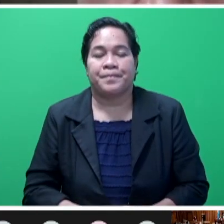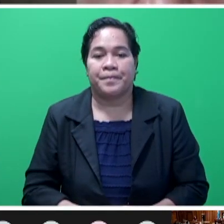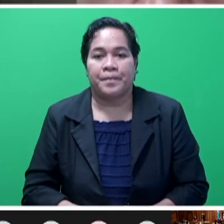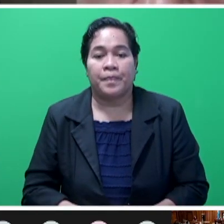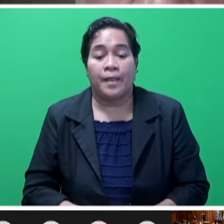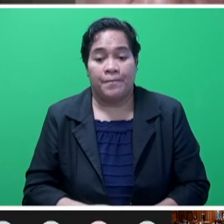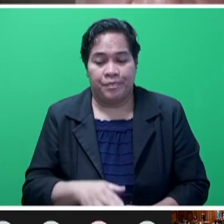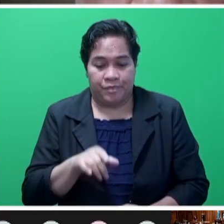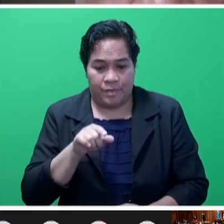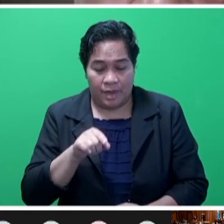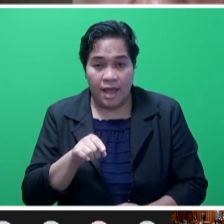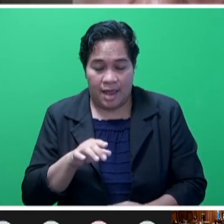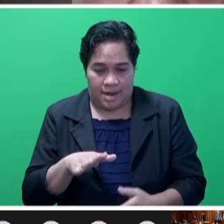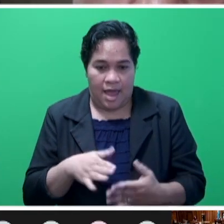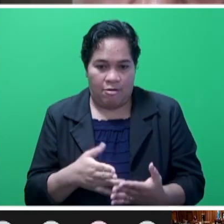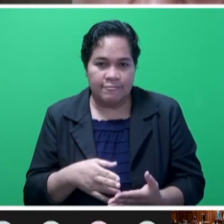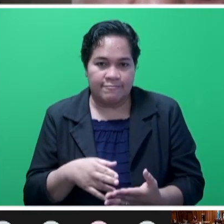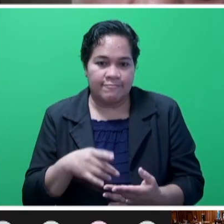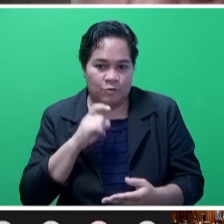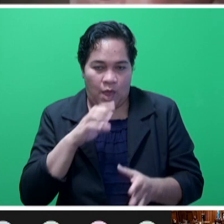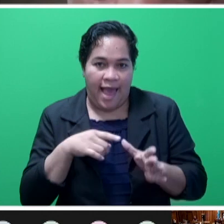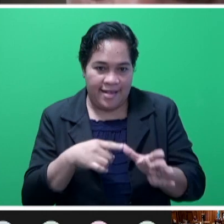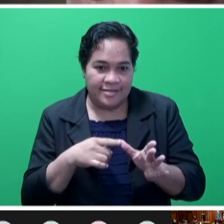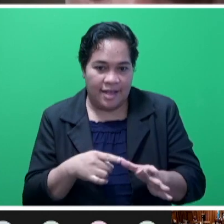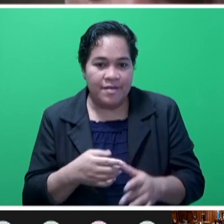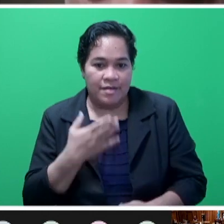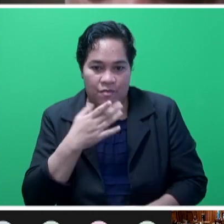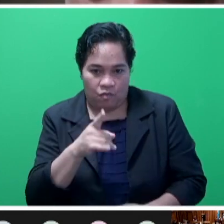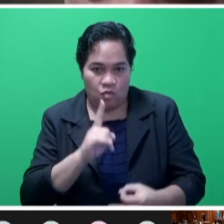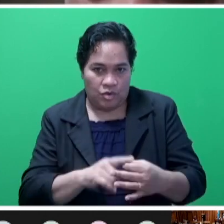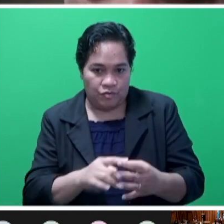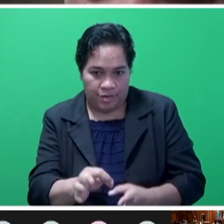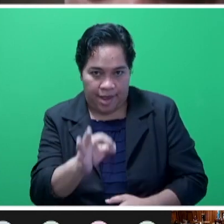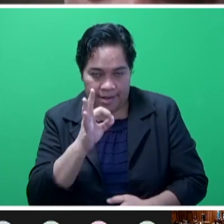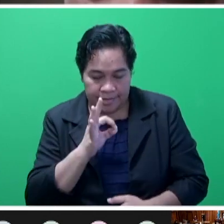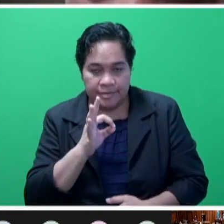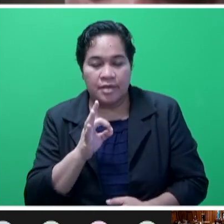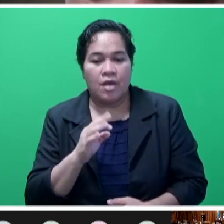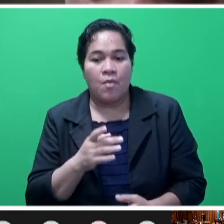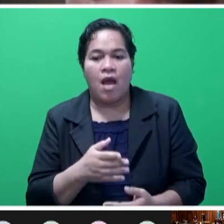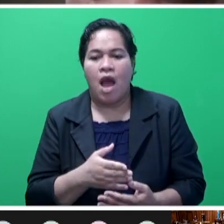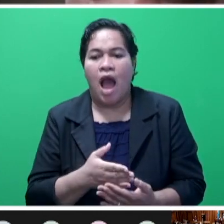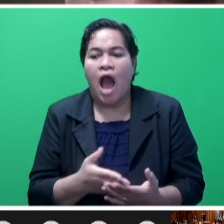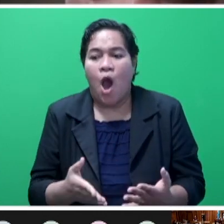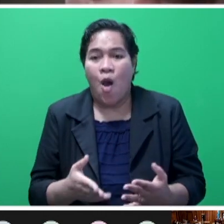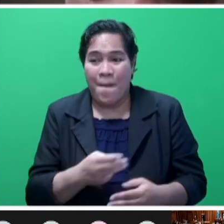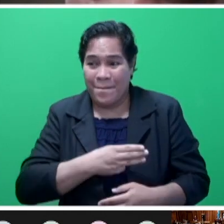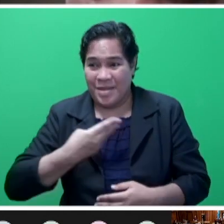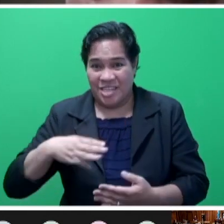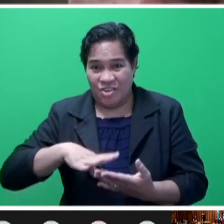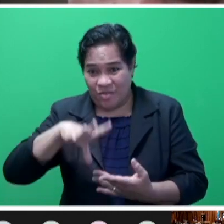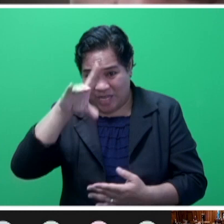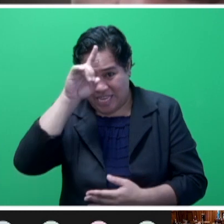I take the floor to answer the question posed by Honorable Virendra Lal about how the ministry